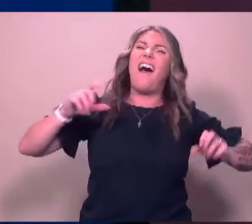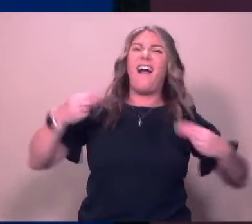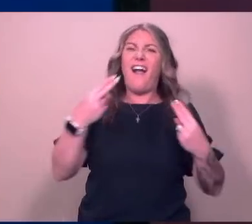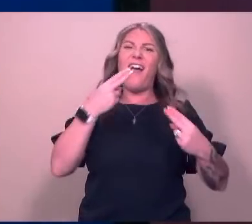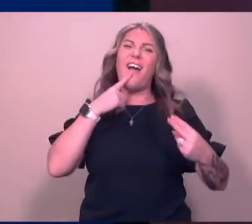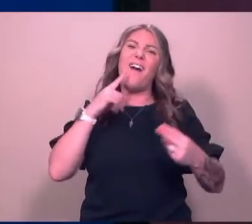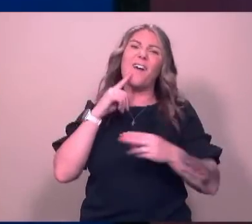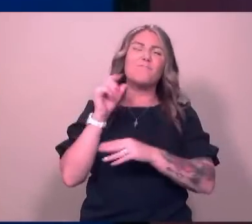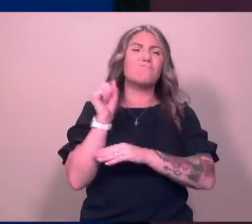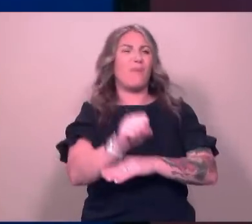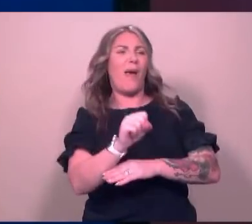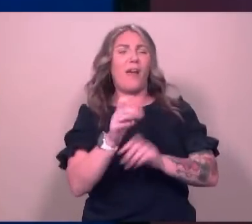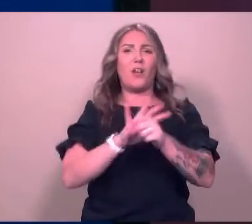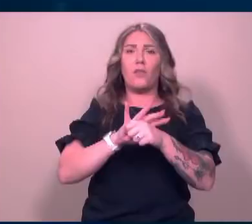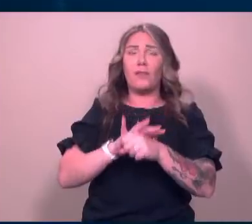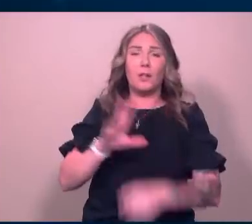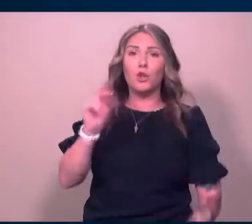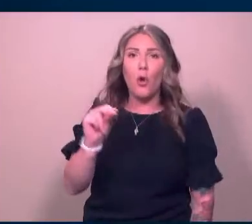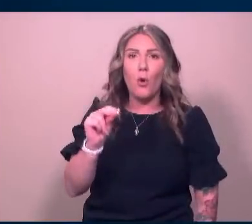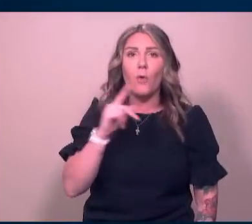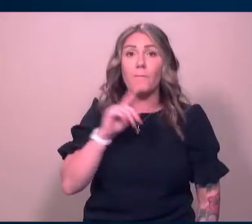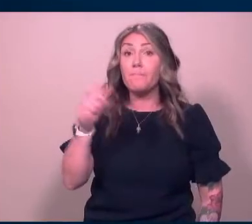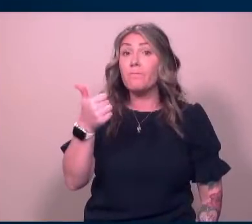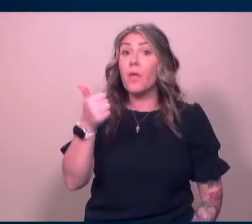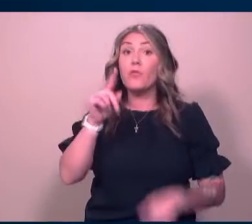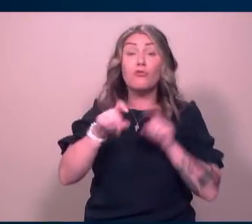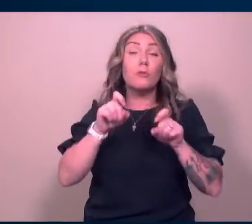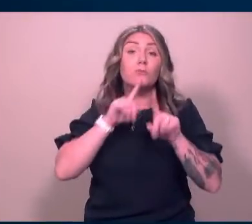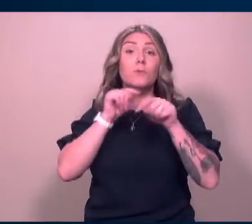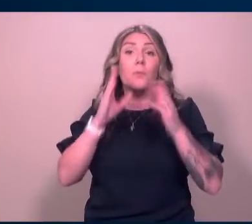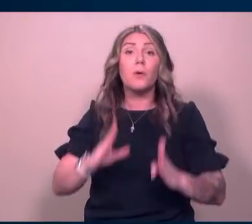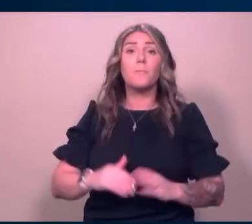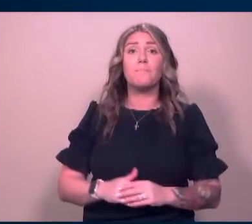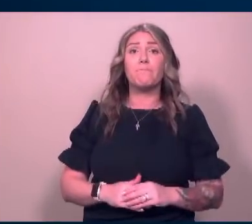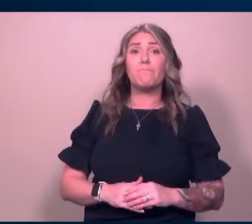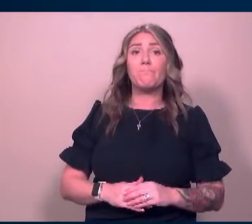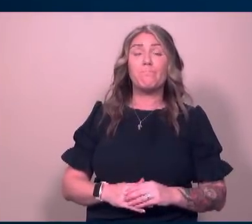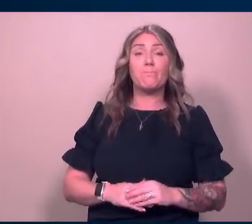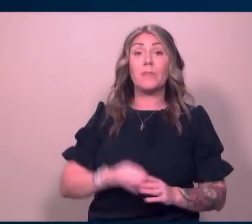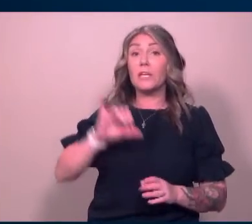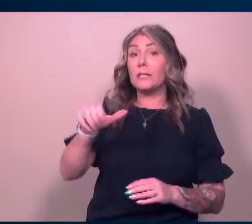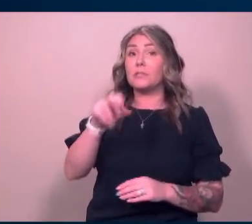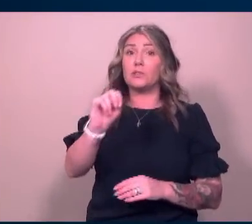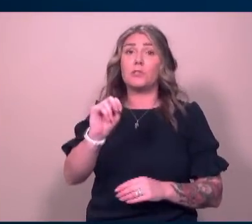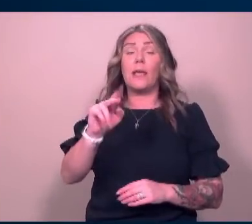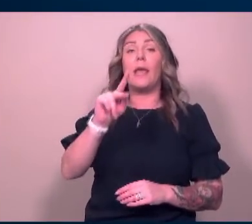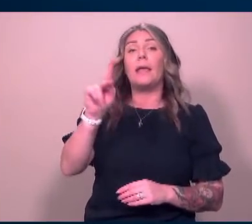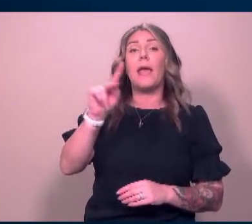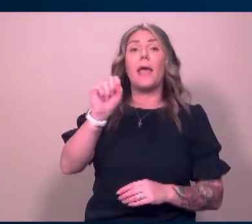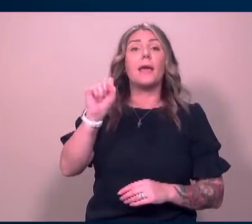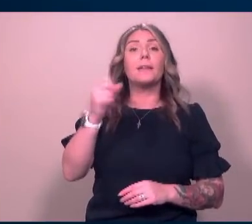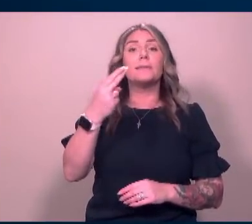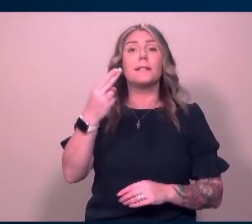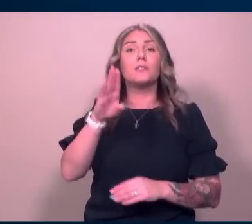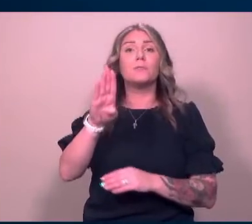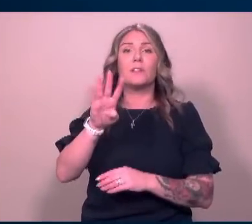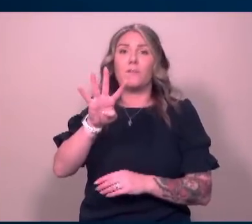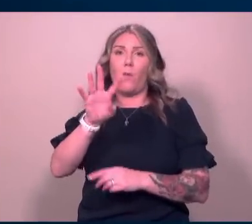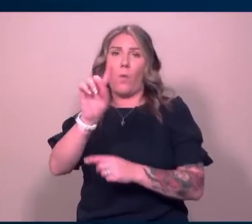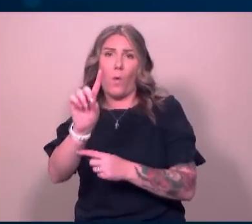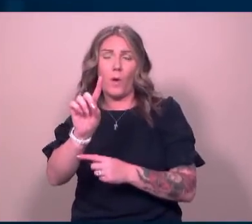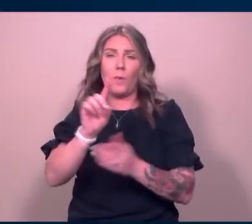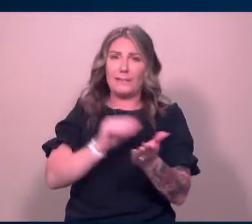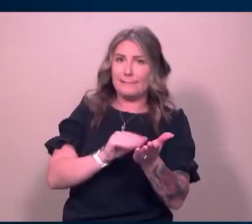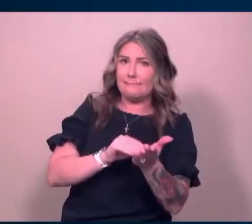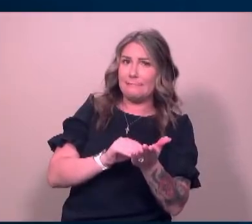this point. Other questions from reporters? This is Dan from KSHB 41, Dr. Stites.